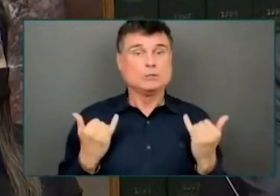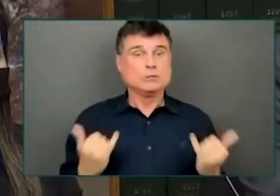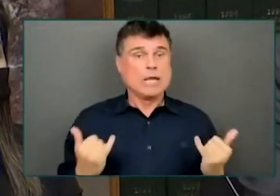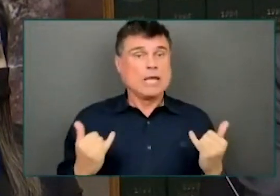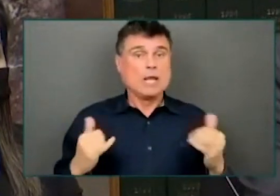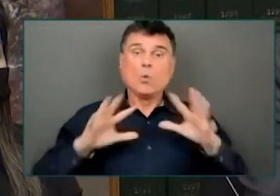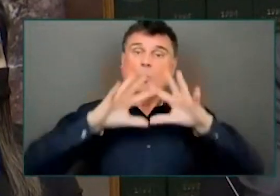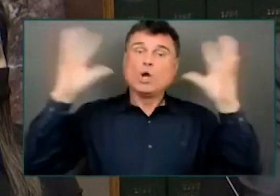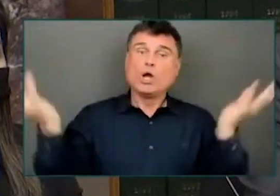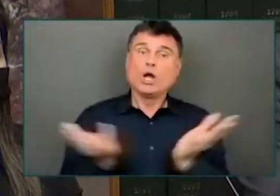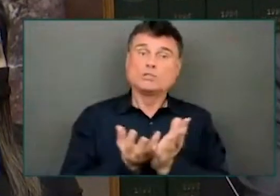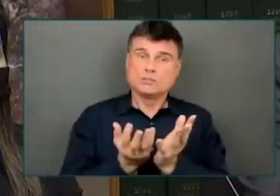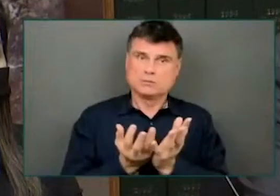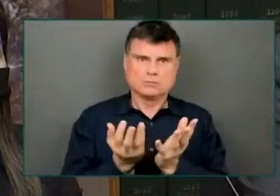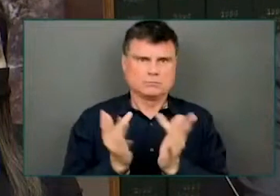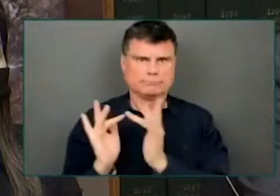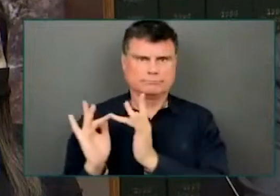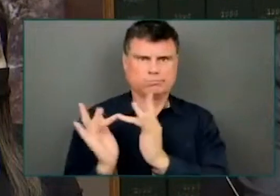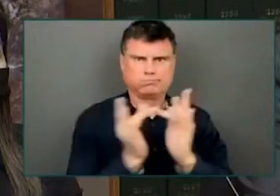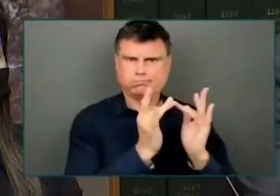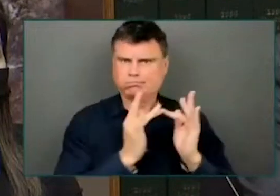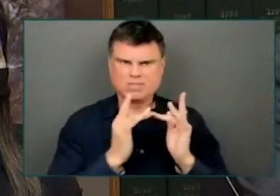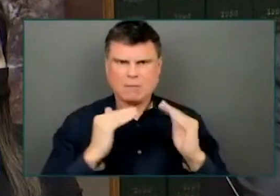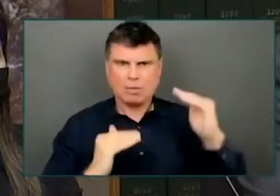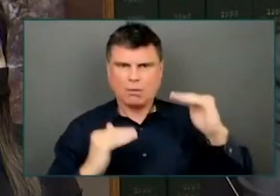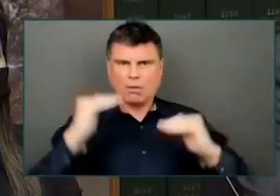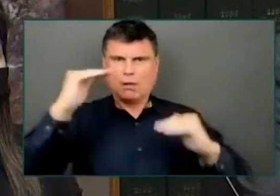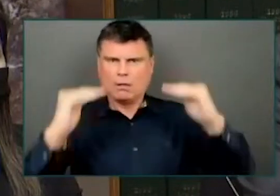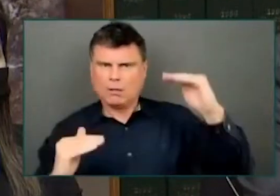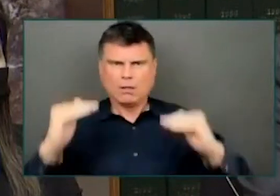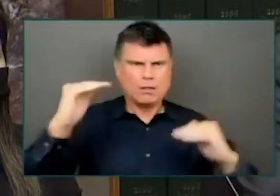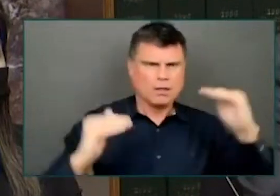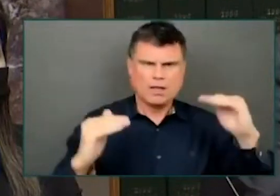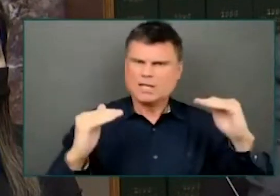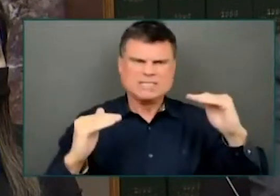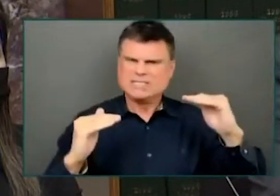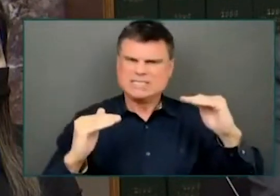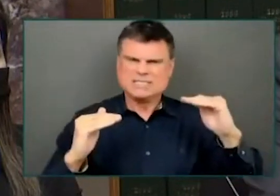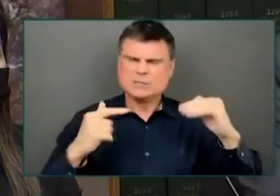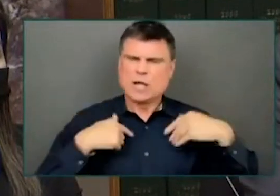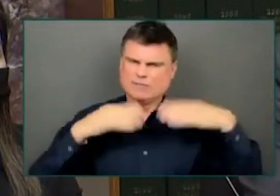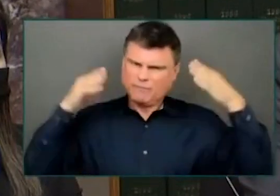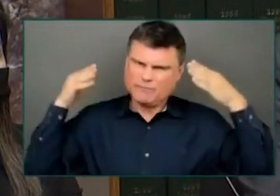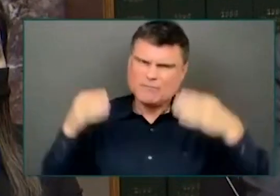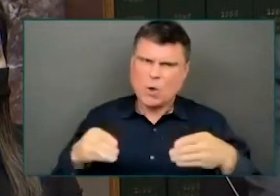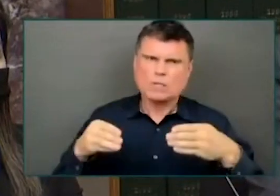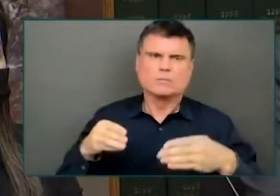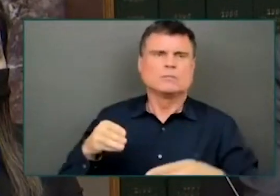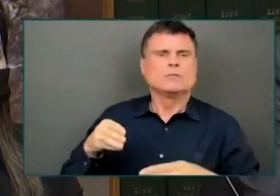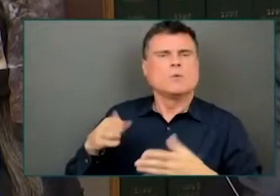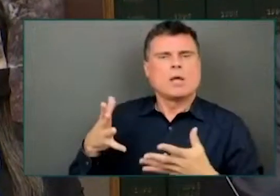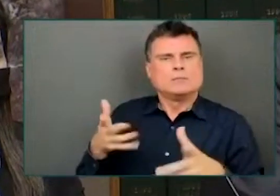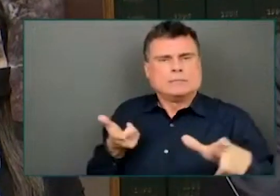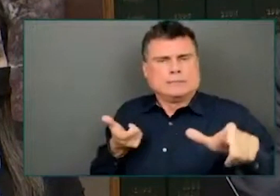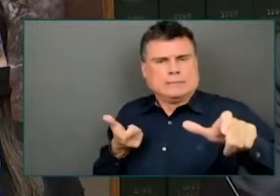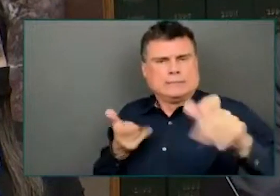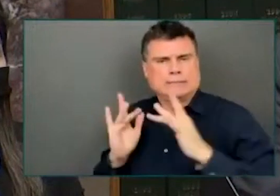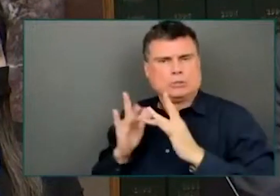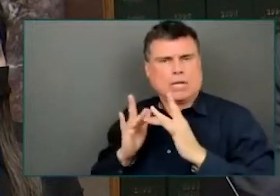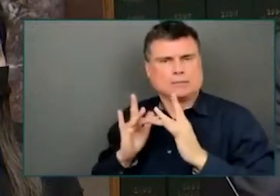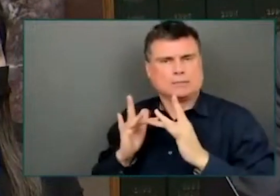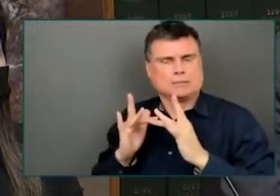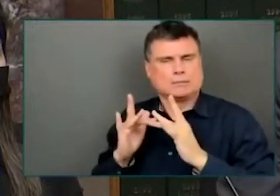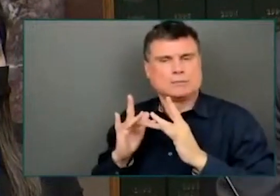why connectivity has been a major priority for our government since day one. Record funding is already bringing high-speed internet to 500 rural,